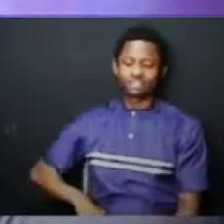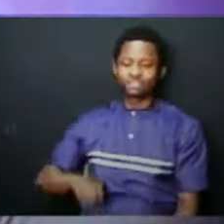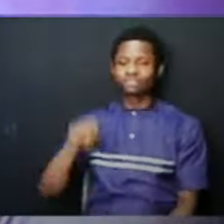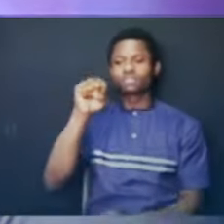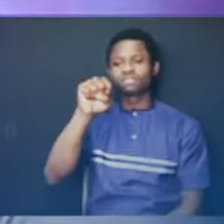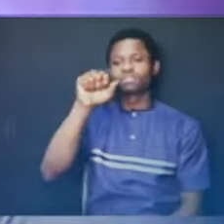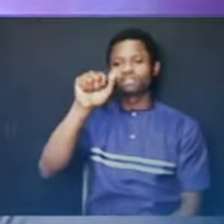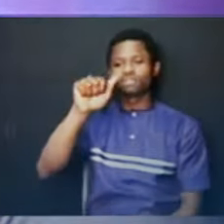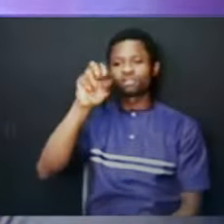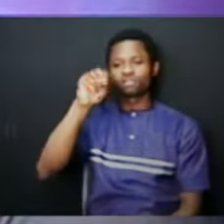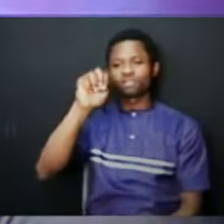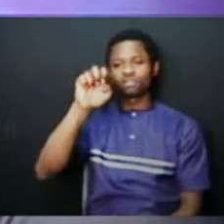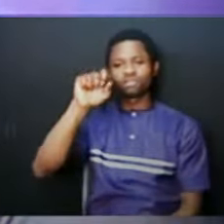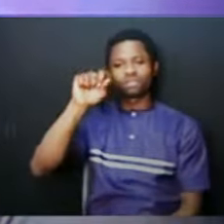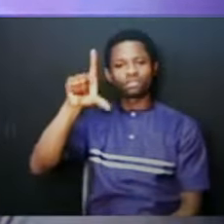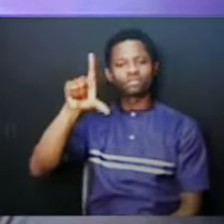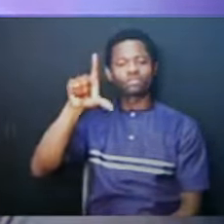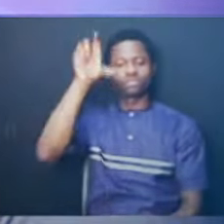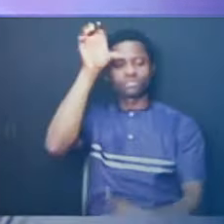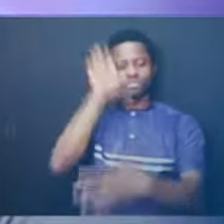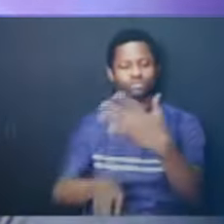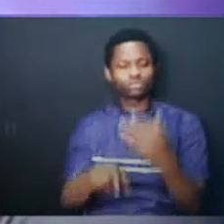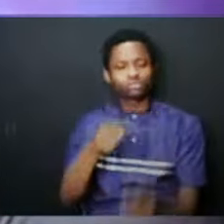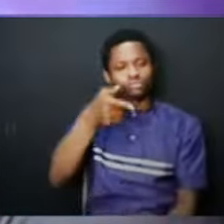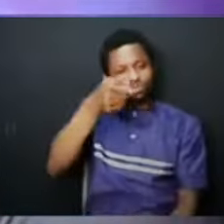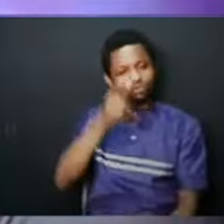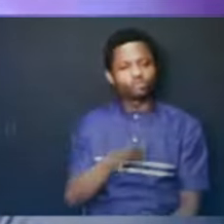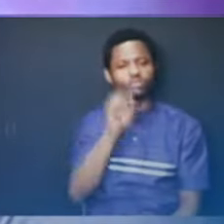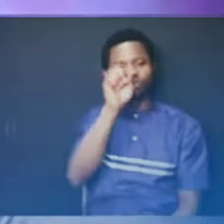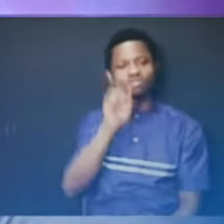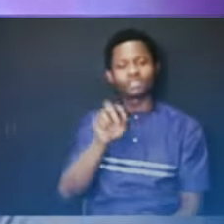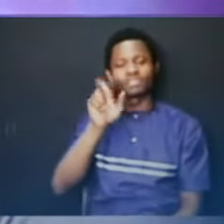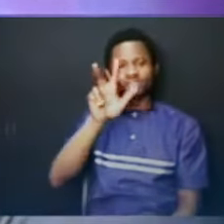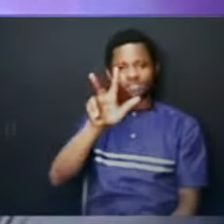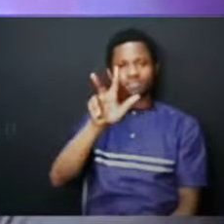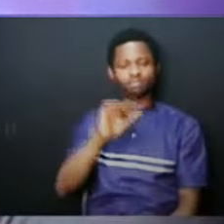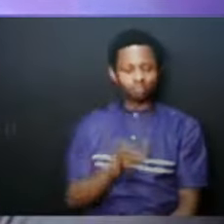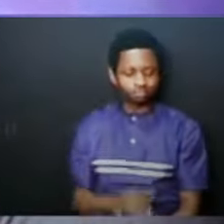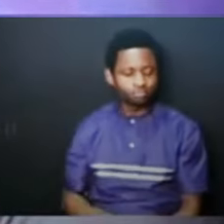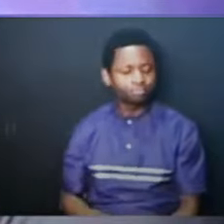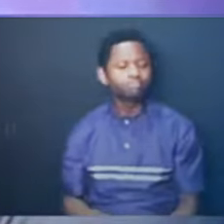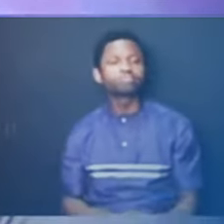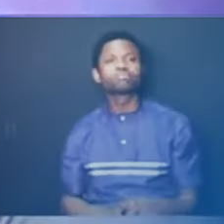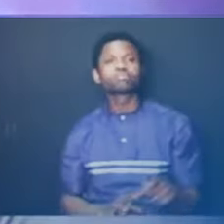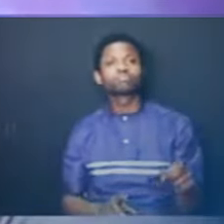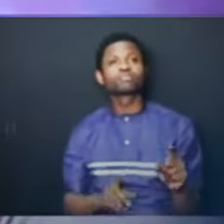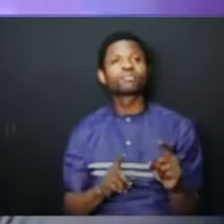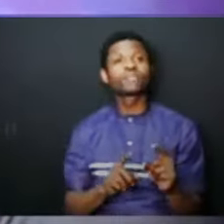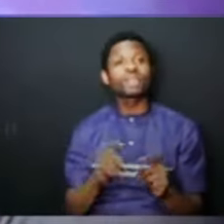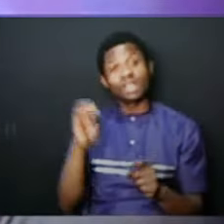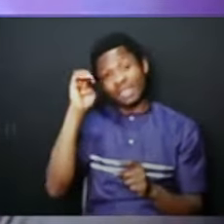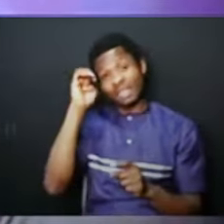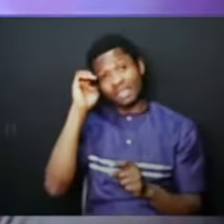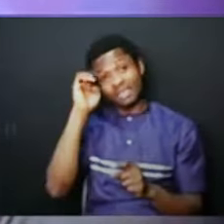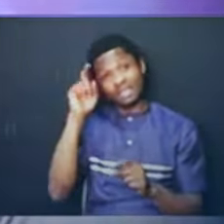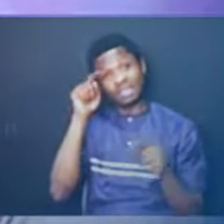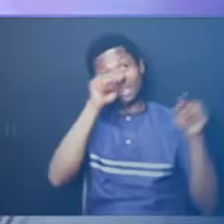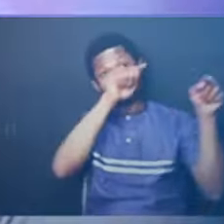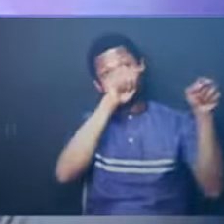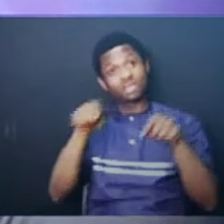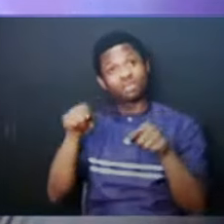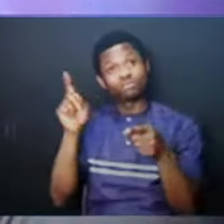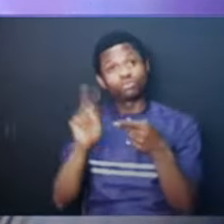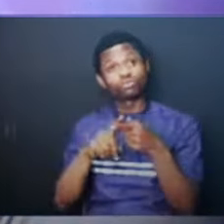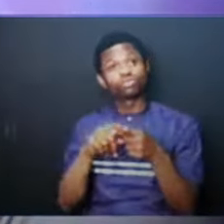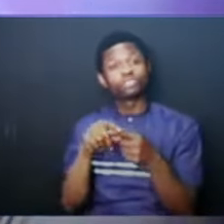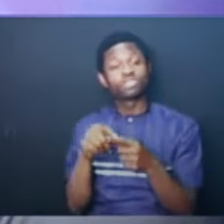1 Samuel 24 and from verse 3. He came to the sheep pen along the way. A cave was